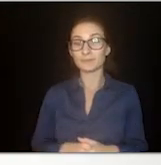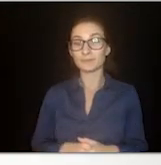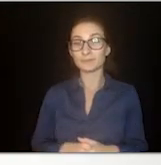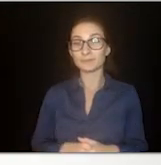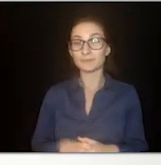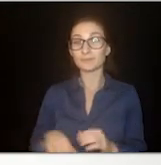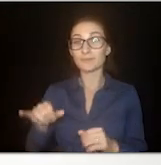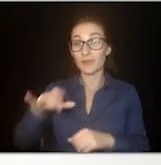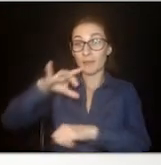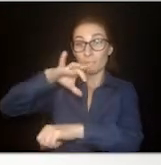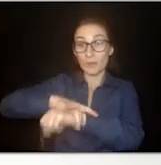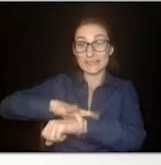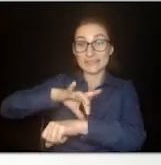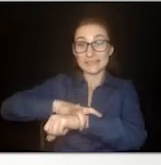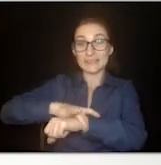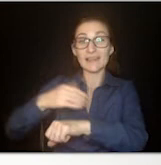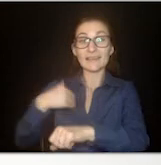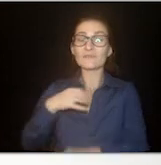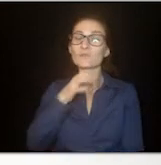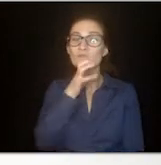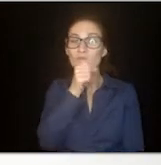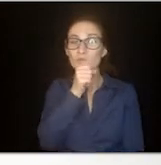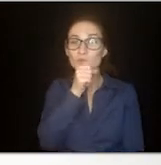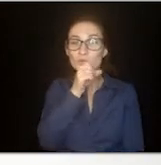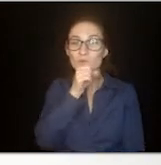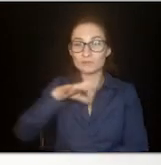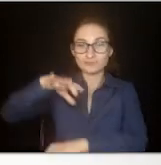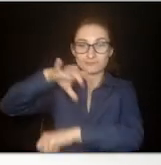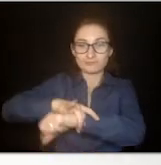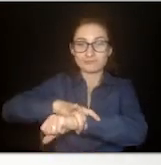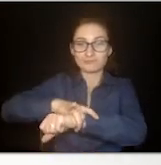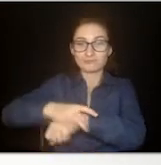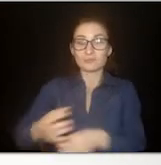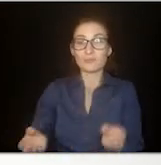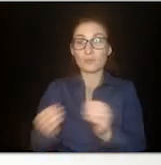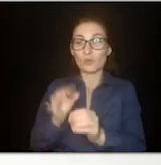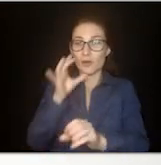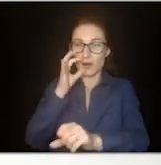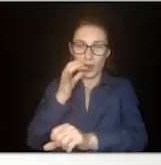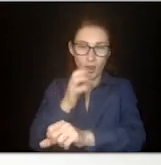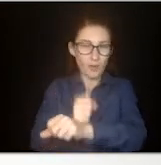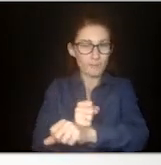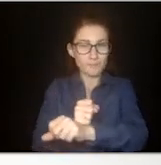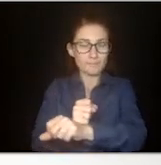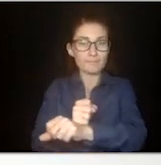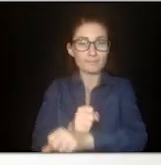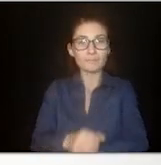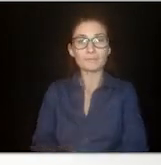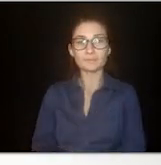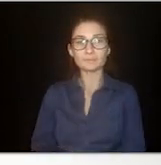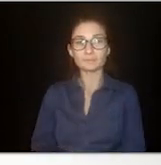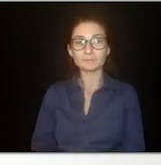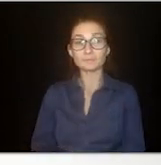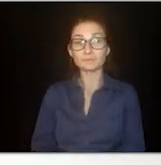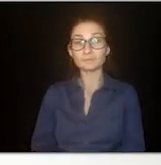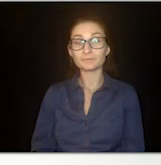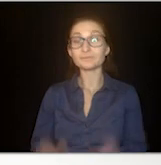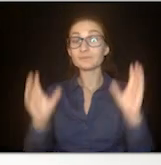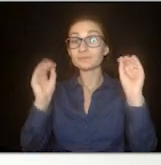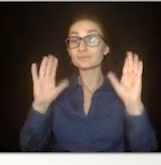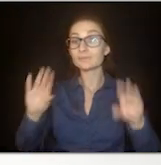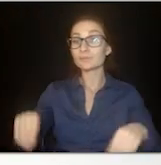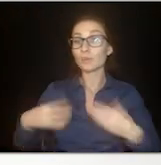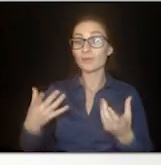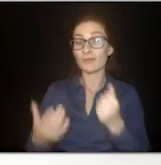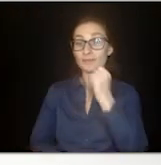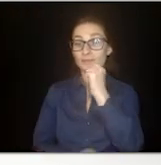accommodations. The bell bracelet has orange fabric attached to it to make it a more attractive visual target. Ms.